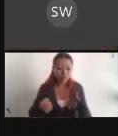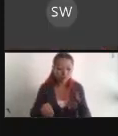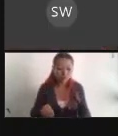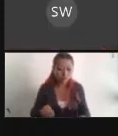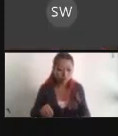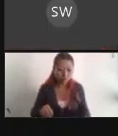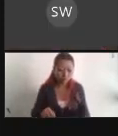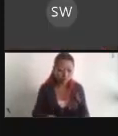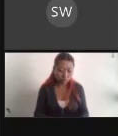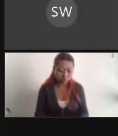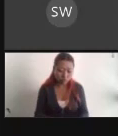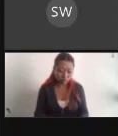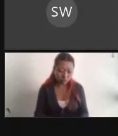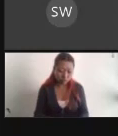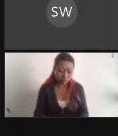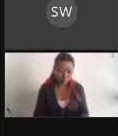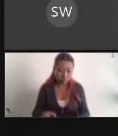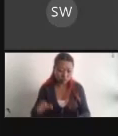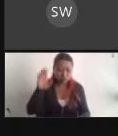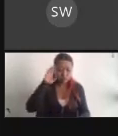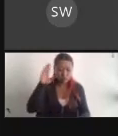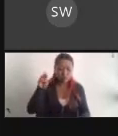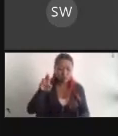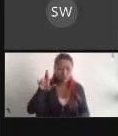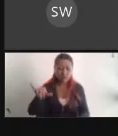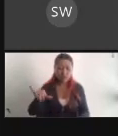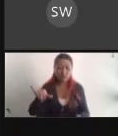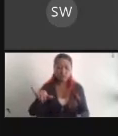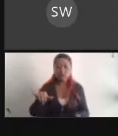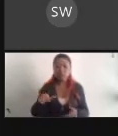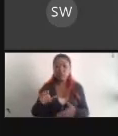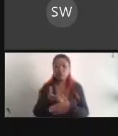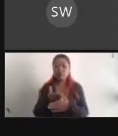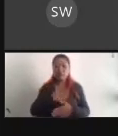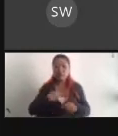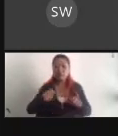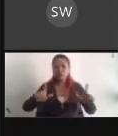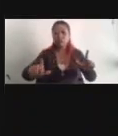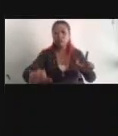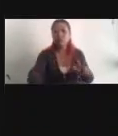Hey, Mary. I'll share my screen.